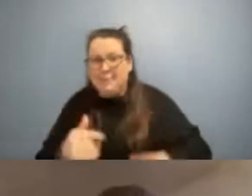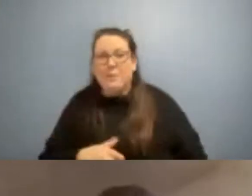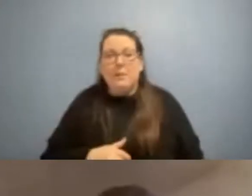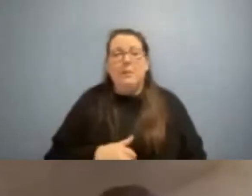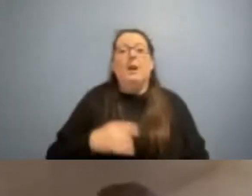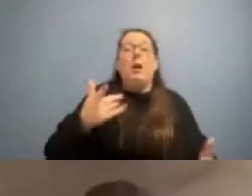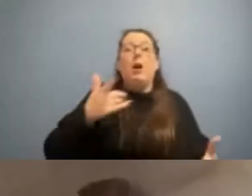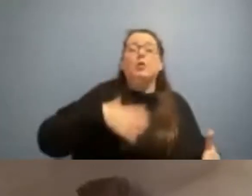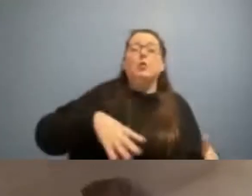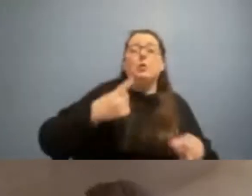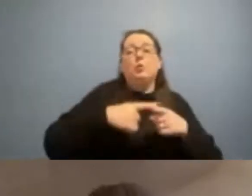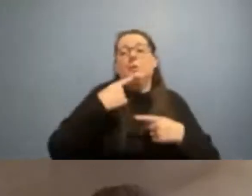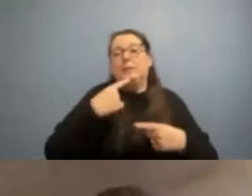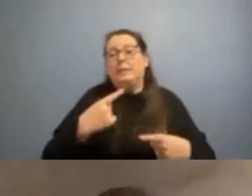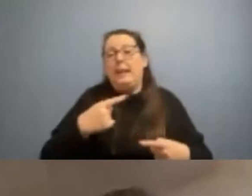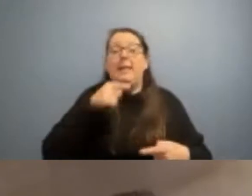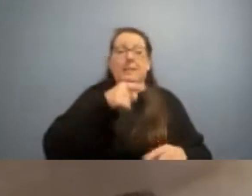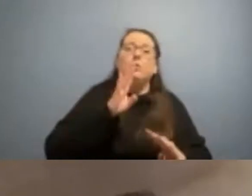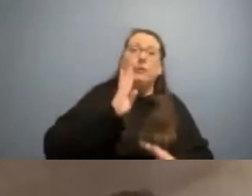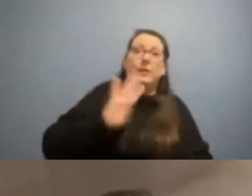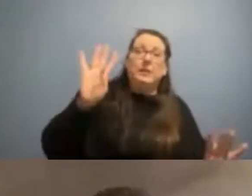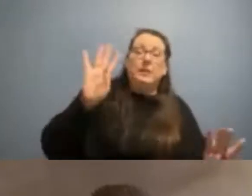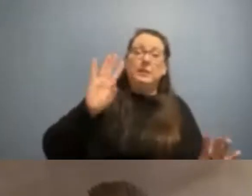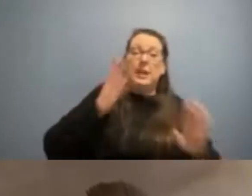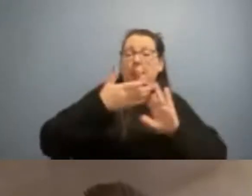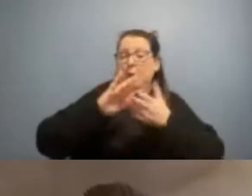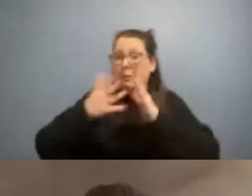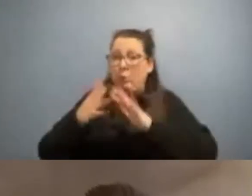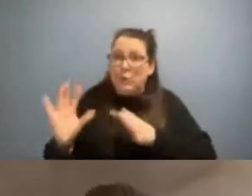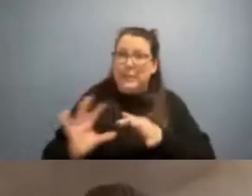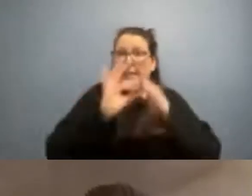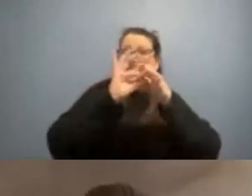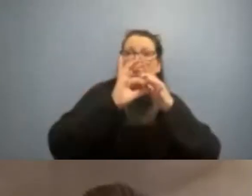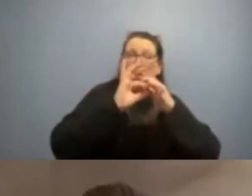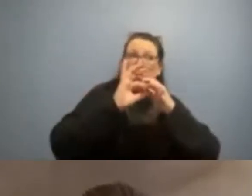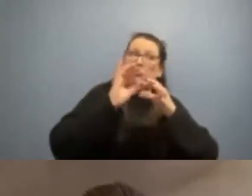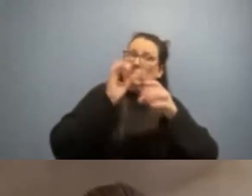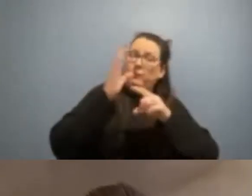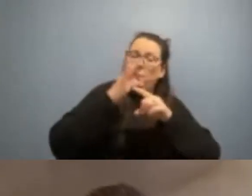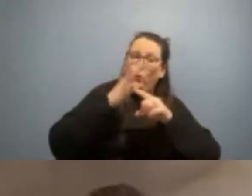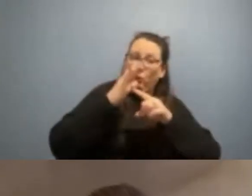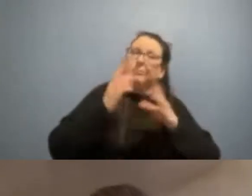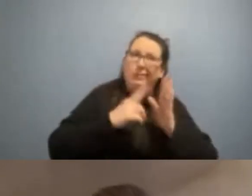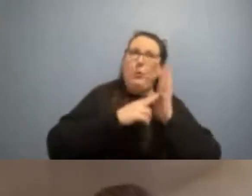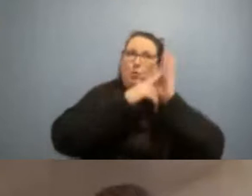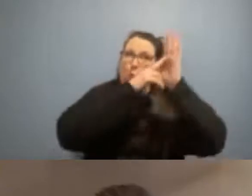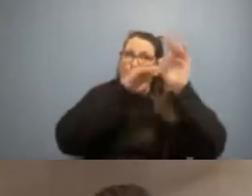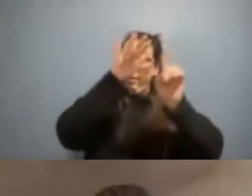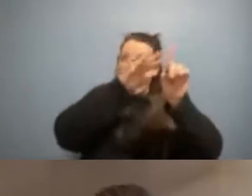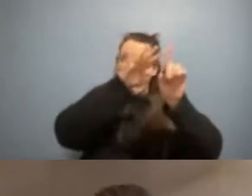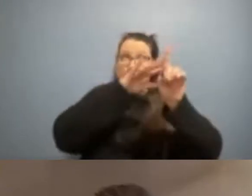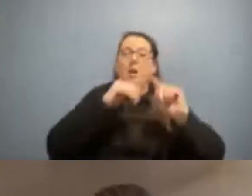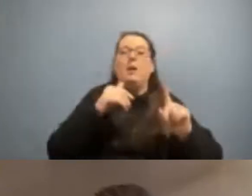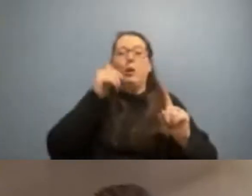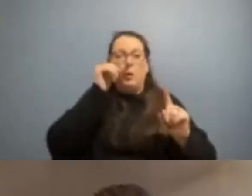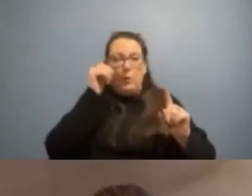fantastic. Thank you. The community connection is vital, particularly in the north. We know that the virus stalks